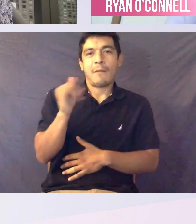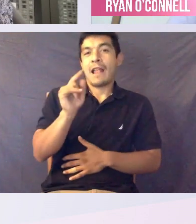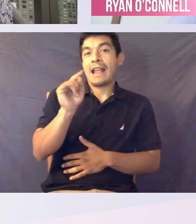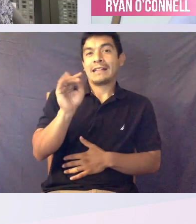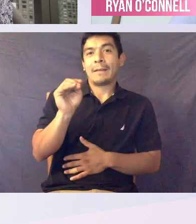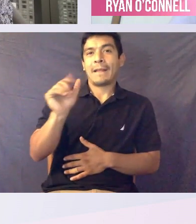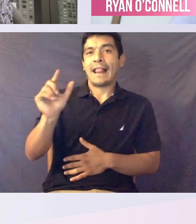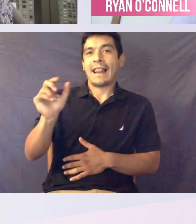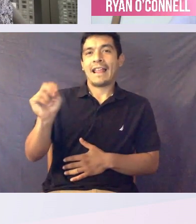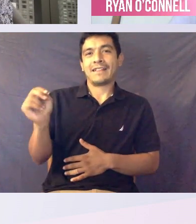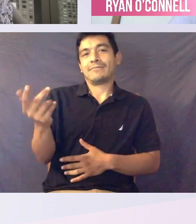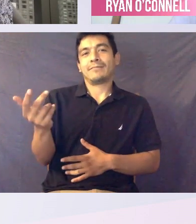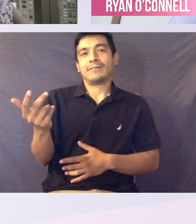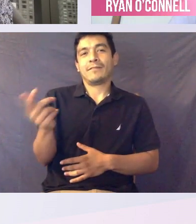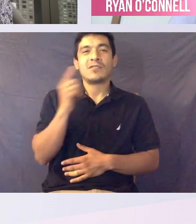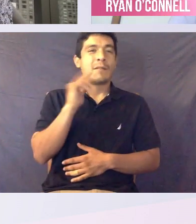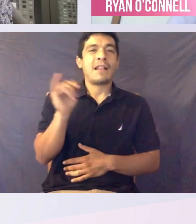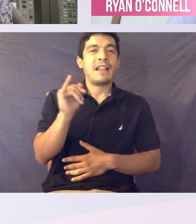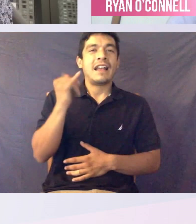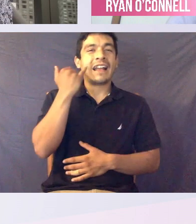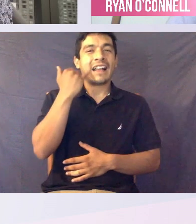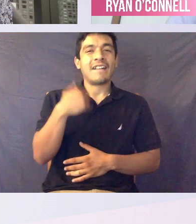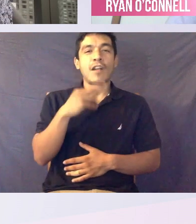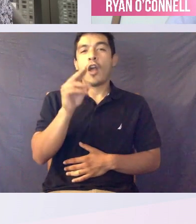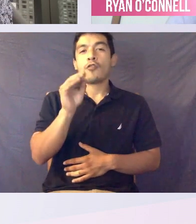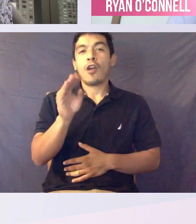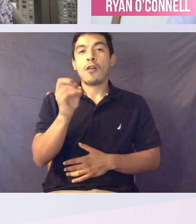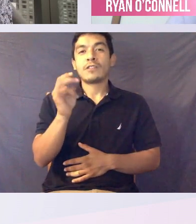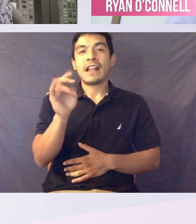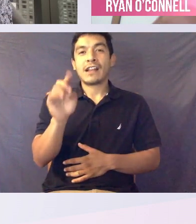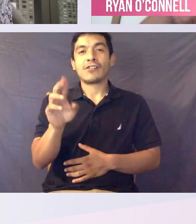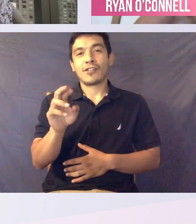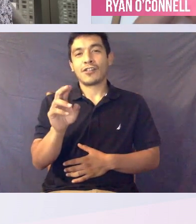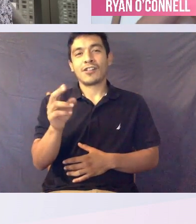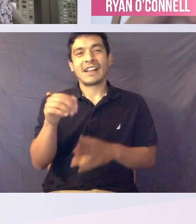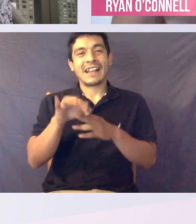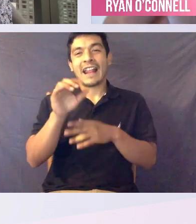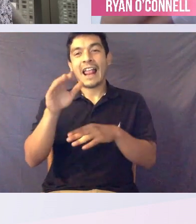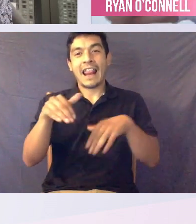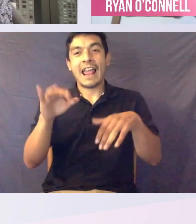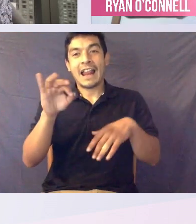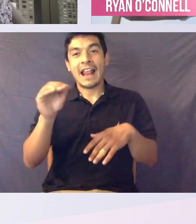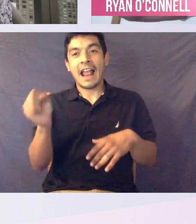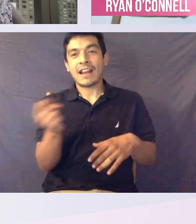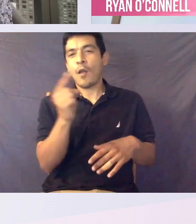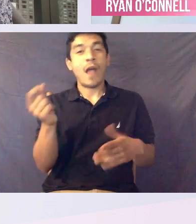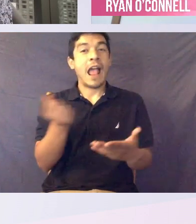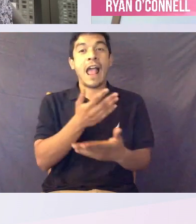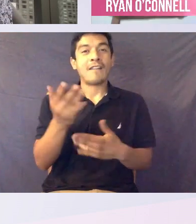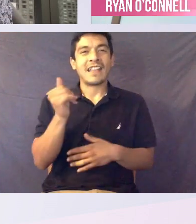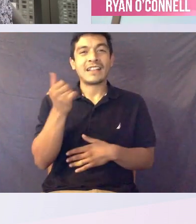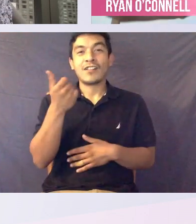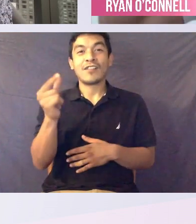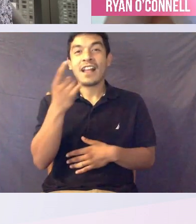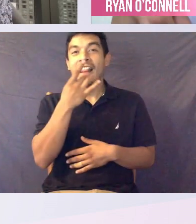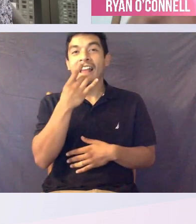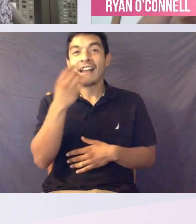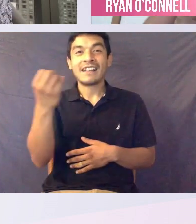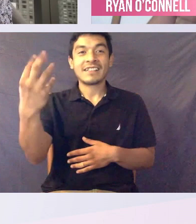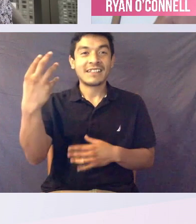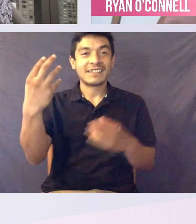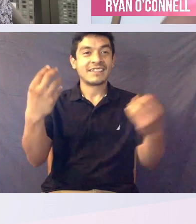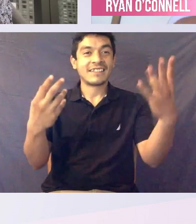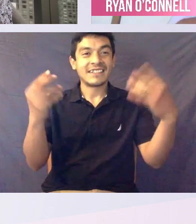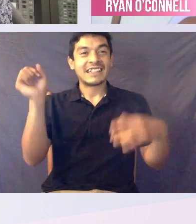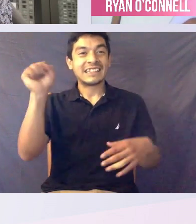mean? Like, what would it be like if I was like Rob Schneider, circa the late 90s, where you're just like, everything is just a green light. You're like, yes, yes, yes. Like,